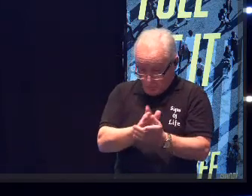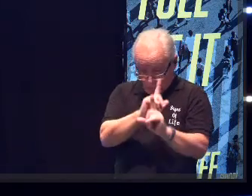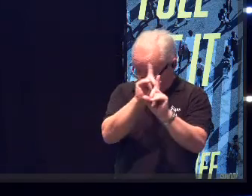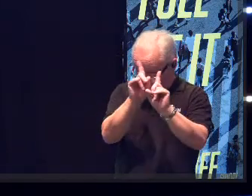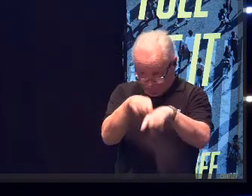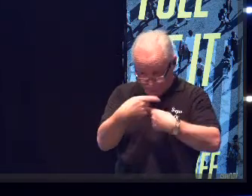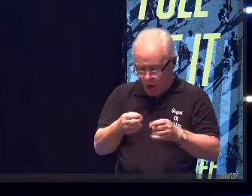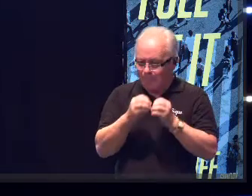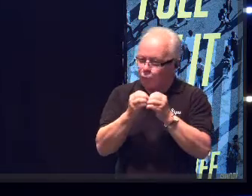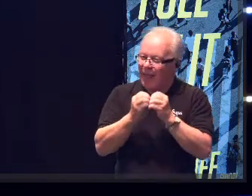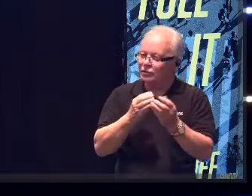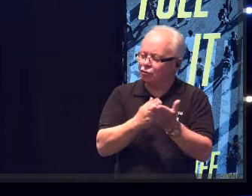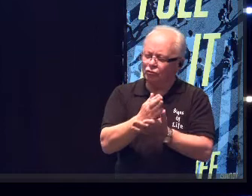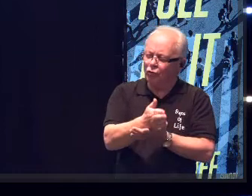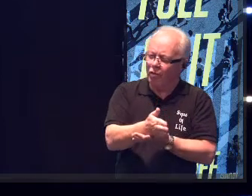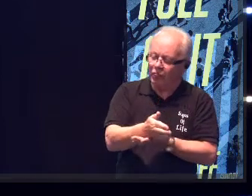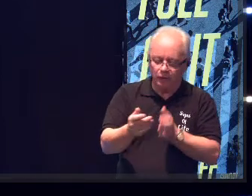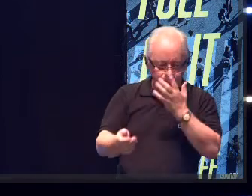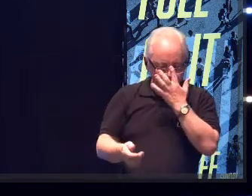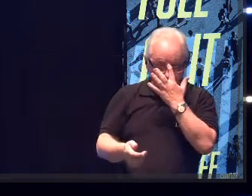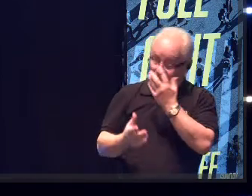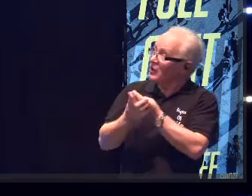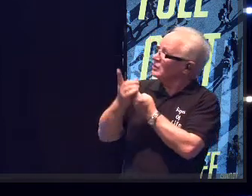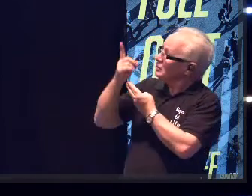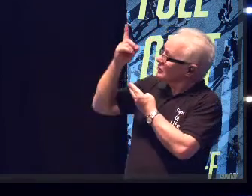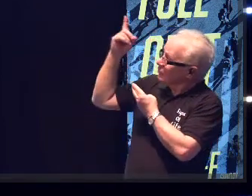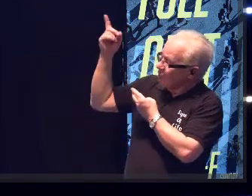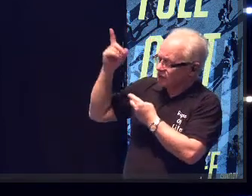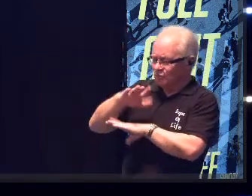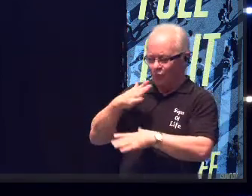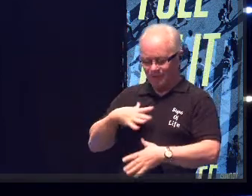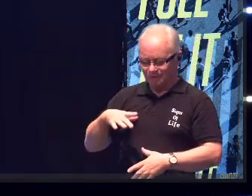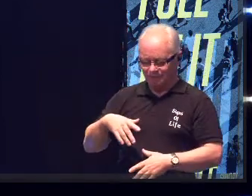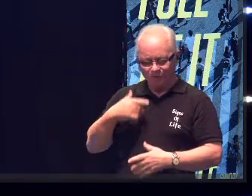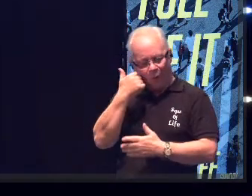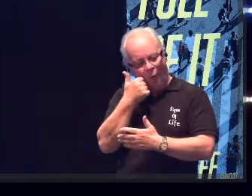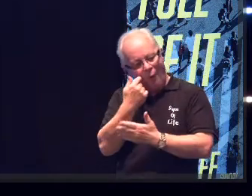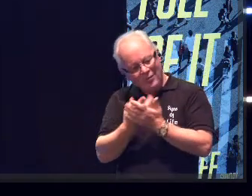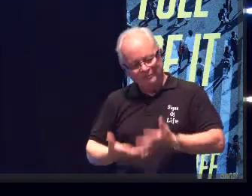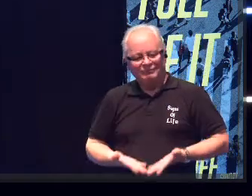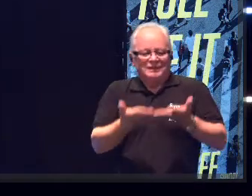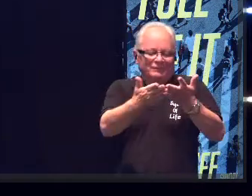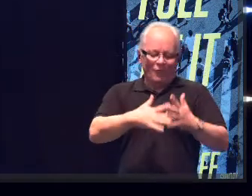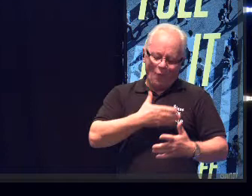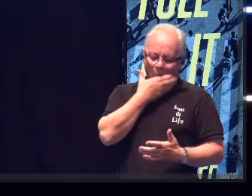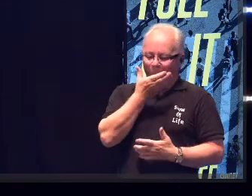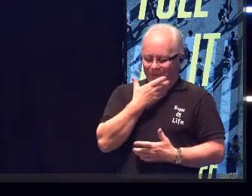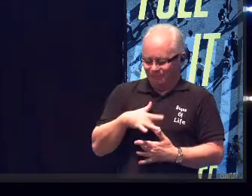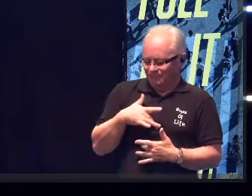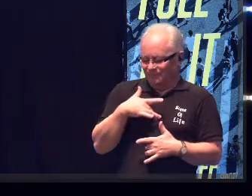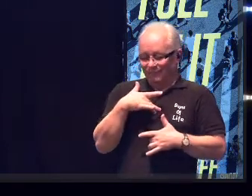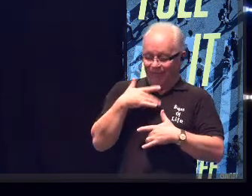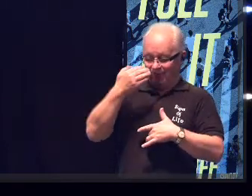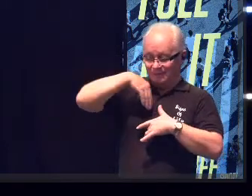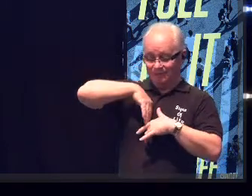See, God doesn't just want you to have that warm and fuzzy feeling on the inside and tingles up your